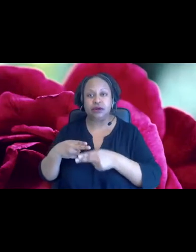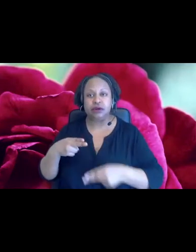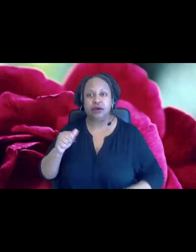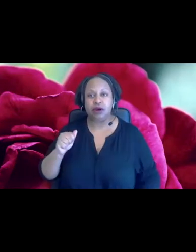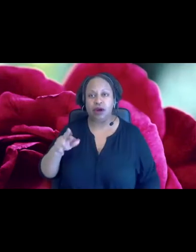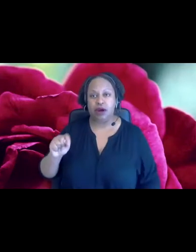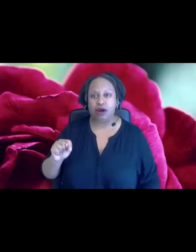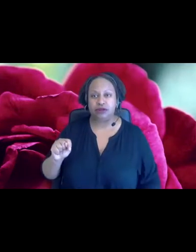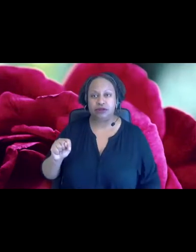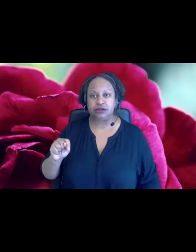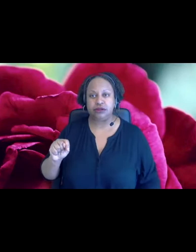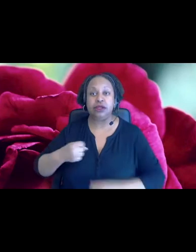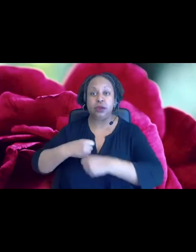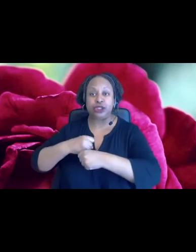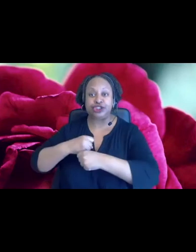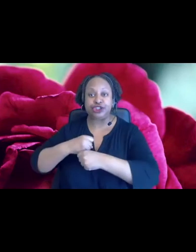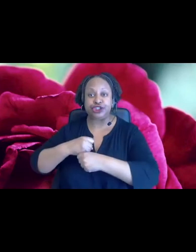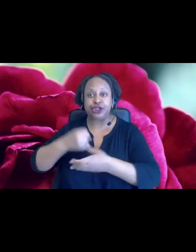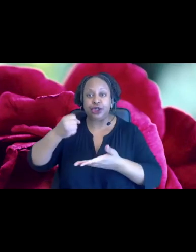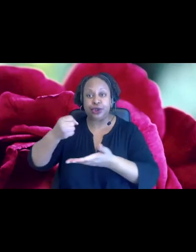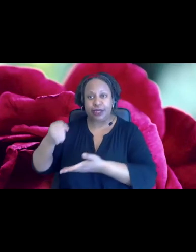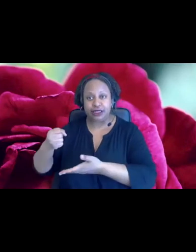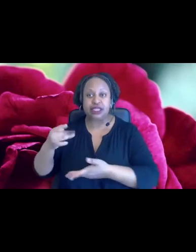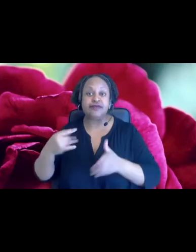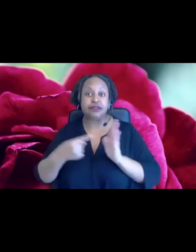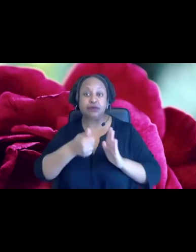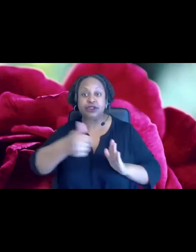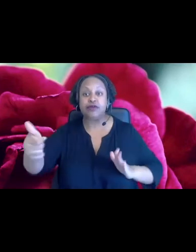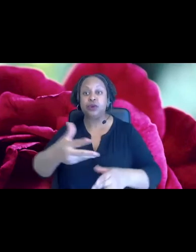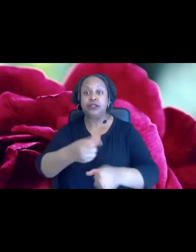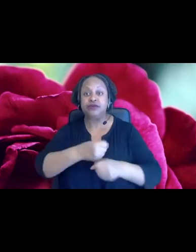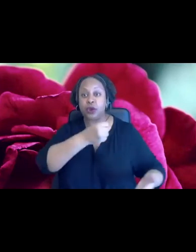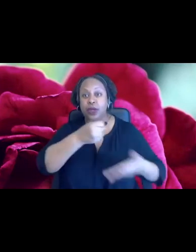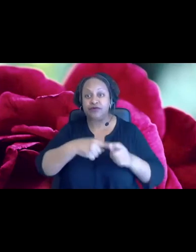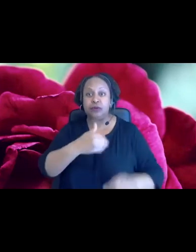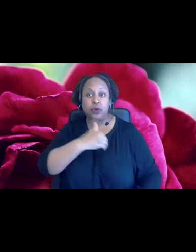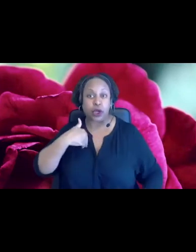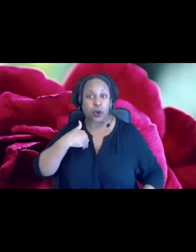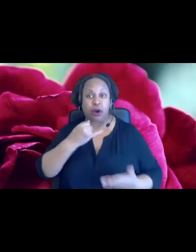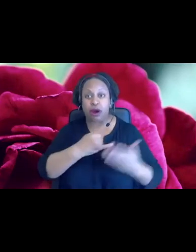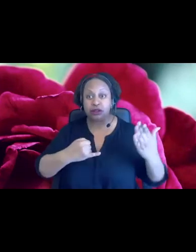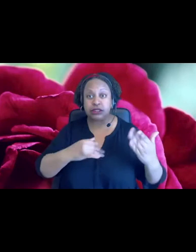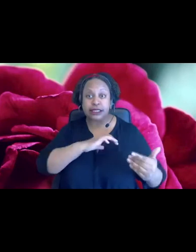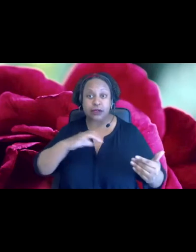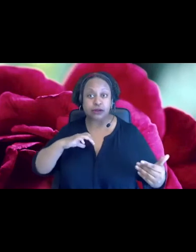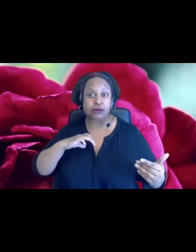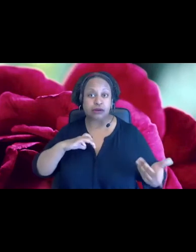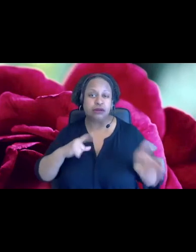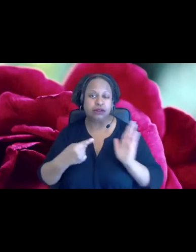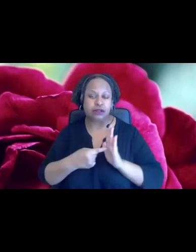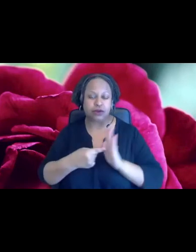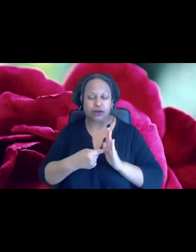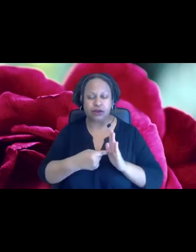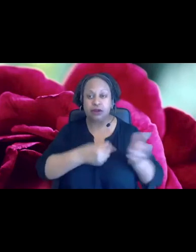production grants. So if you receive the grant from the Toronto Arts Council and